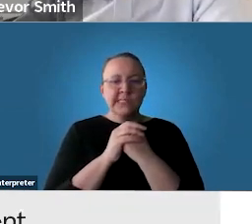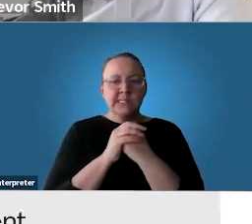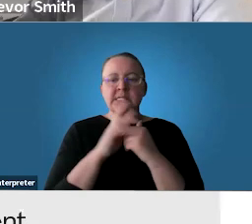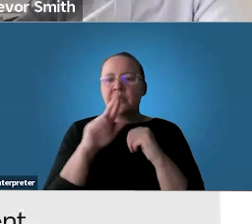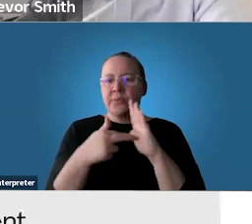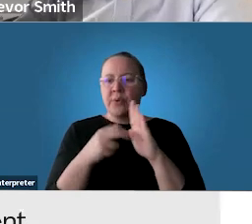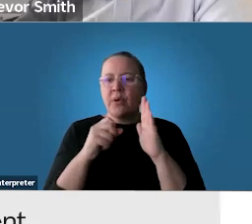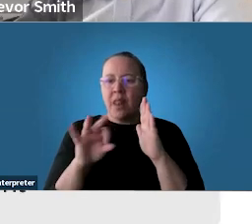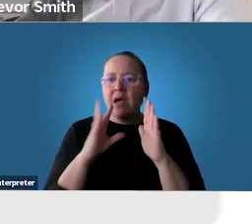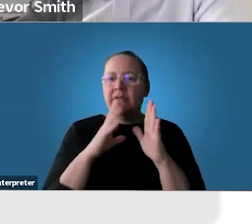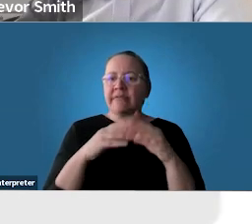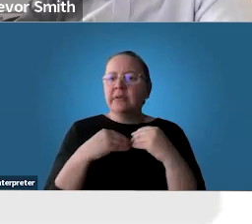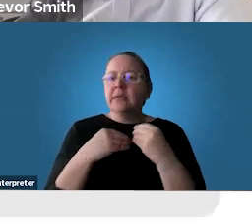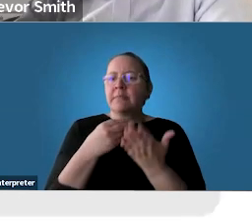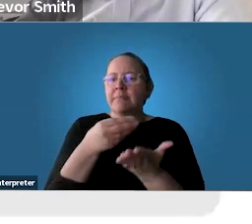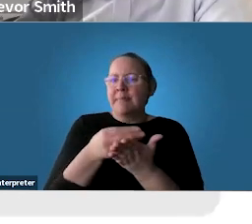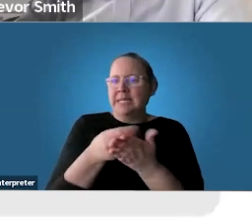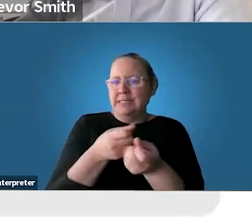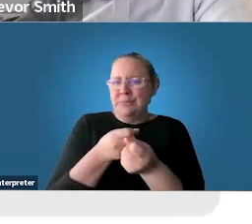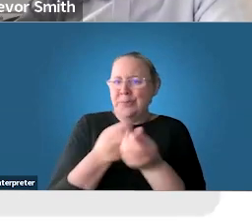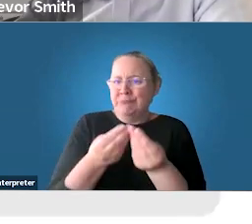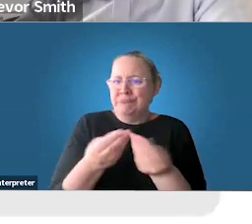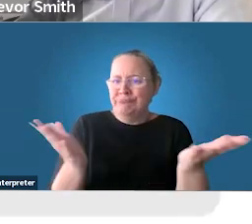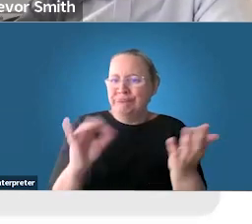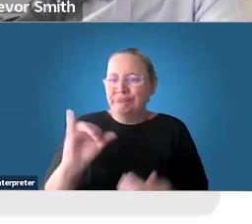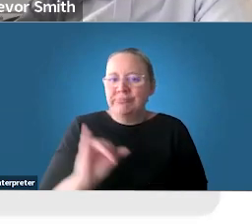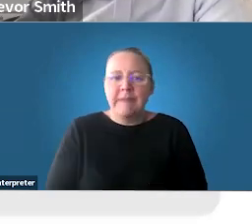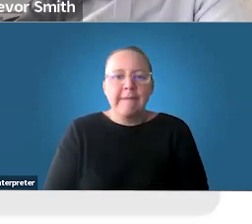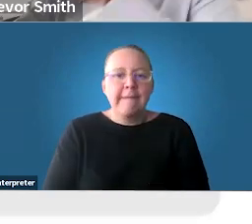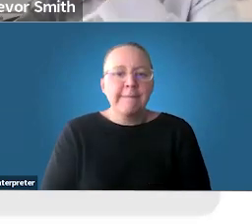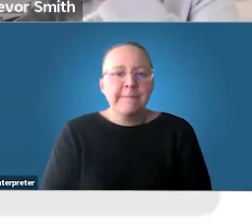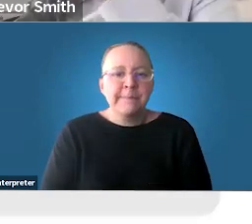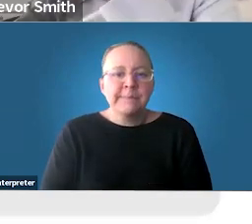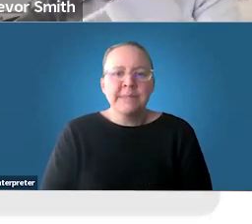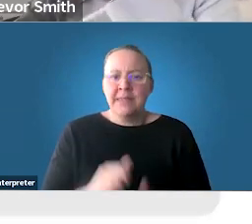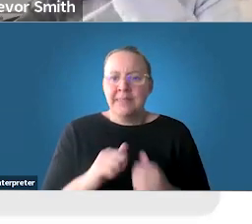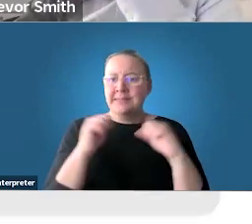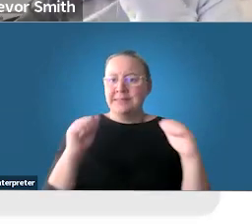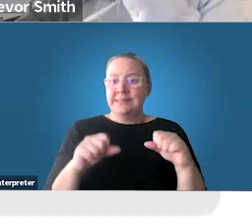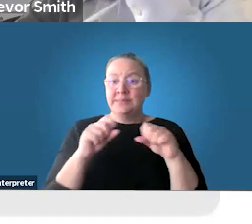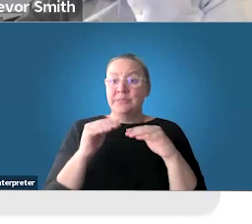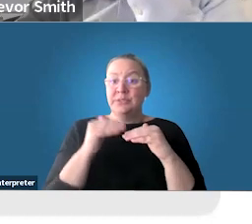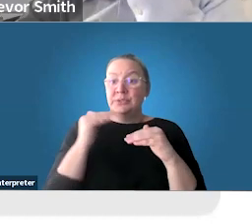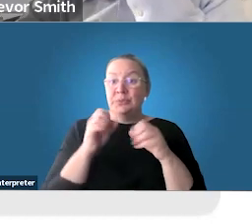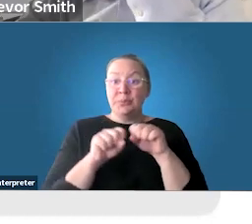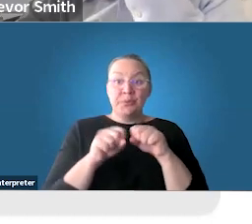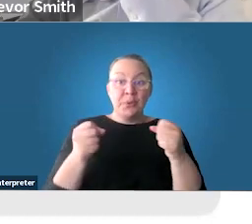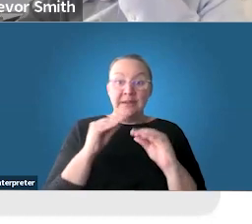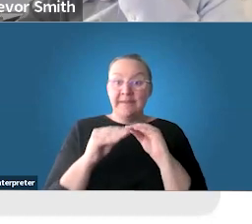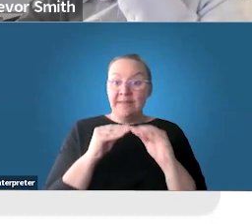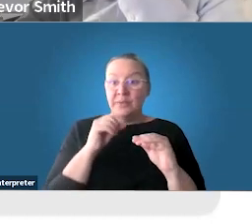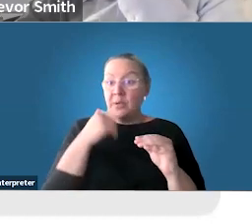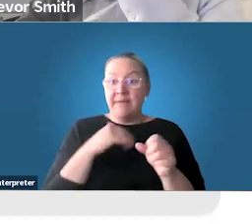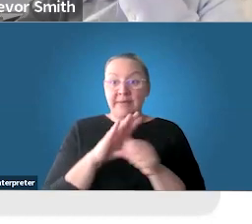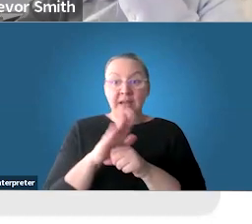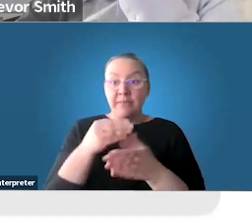role of philanthropy in this. Us first, them again. The system is too broken to fix. We don't have enough money to solve everything. I